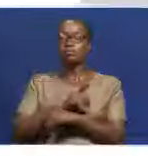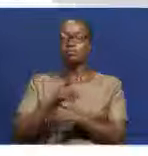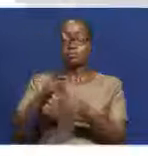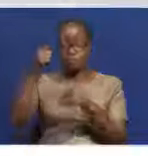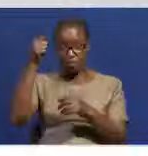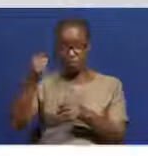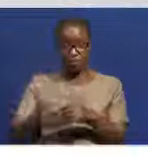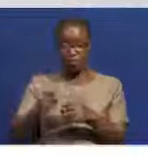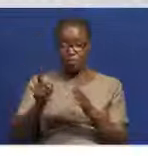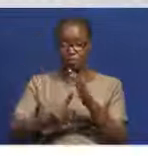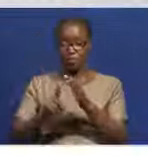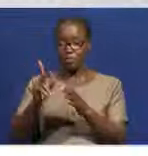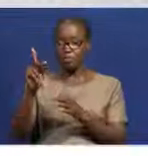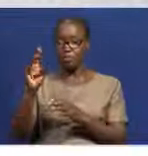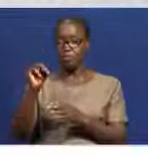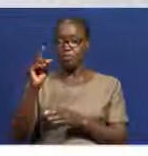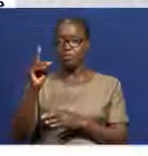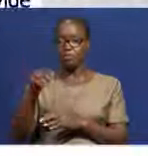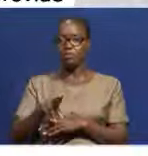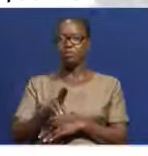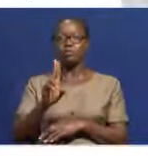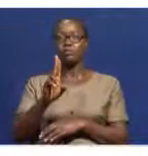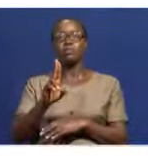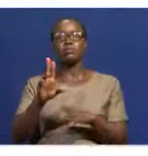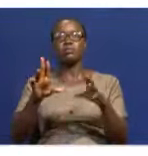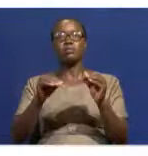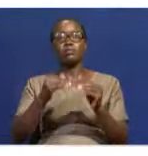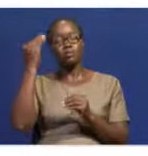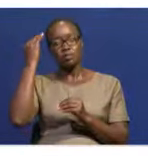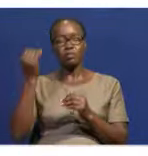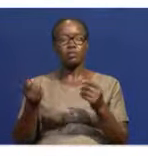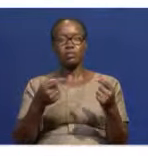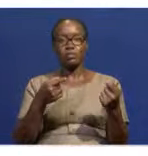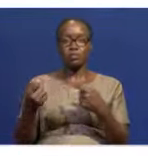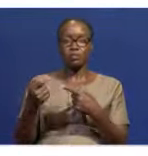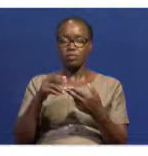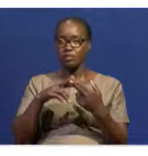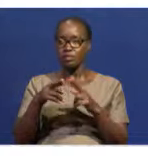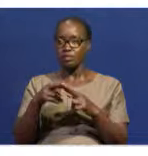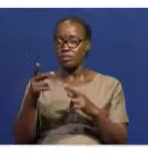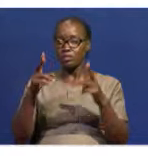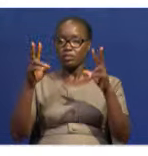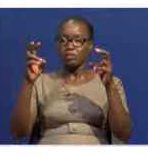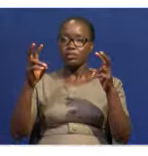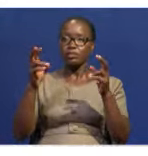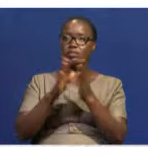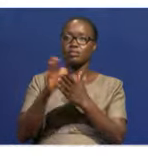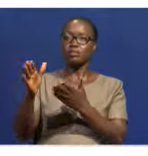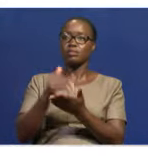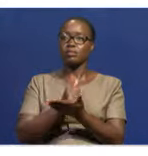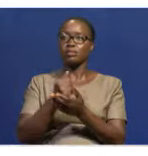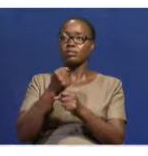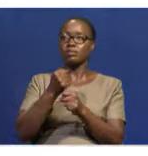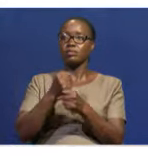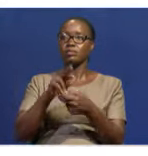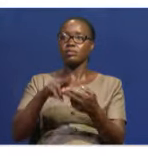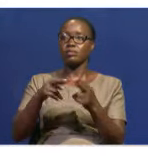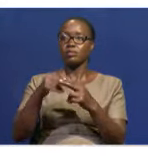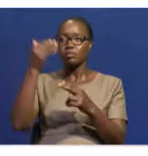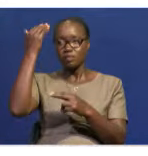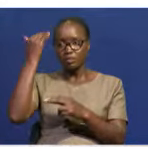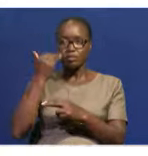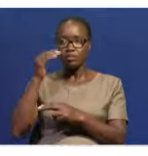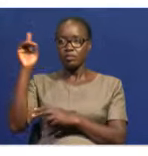and KMPDU are further acknowledging the ongoing court matters related to this issue in the Employment and Labour Relations Court